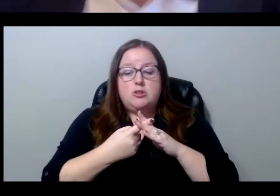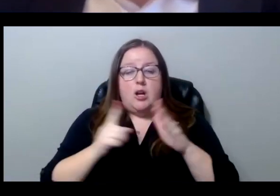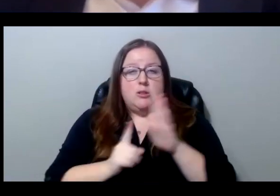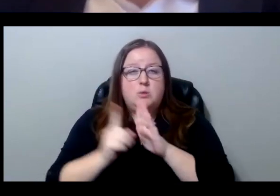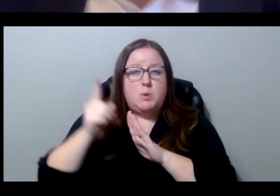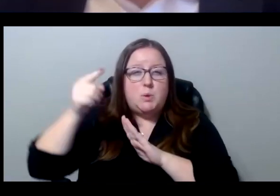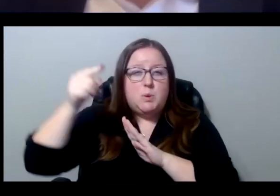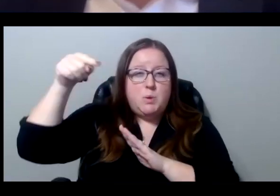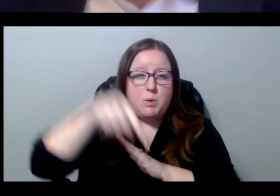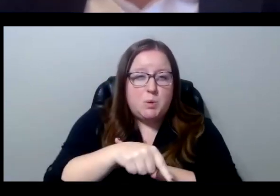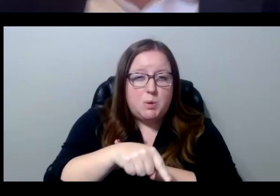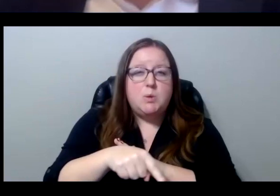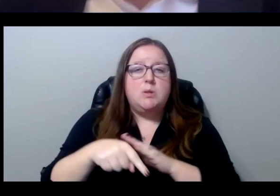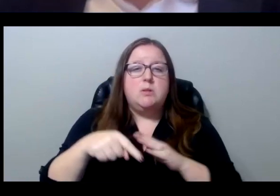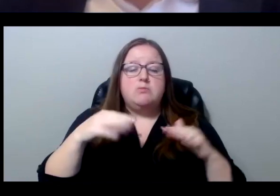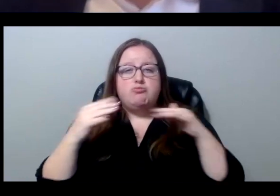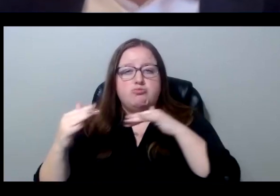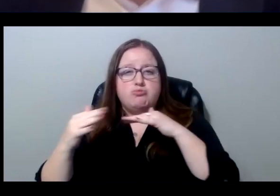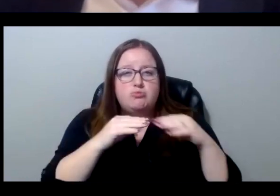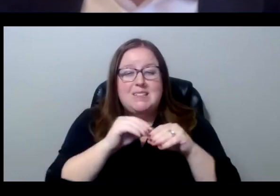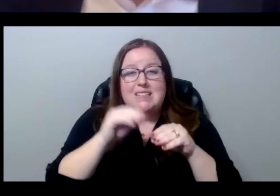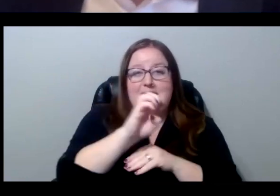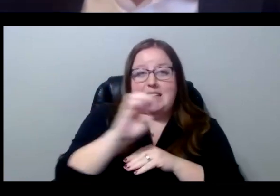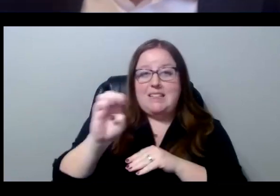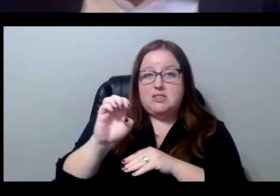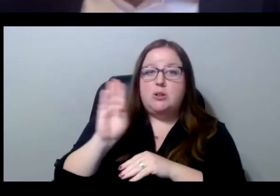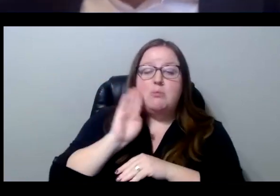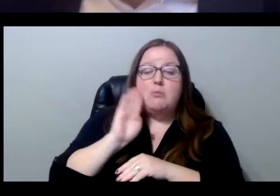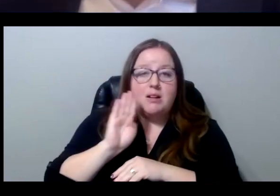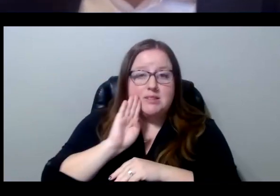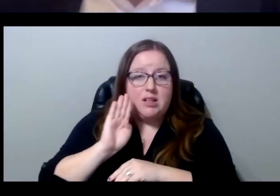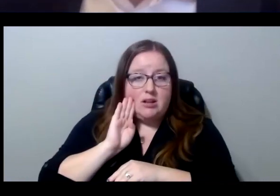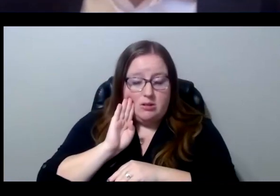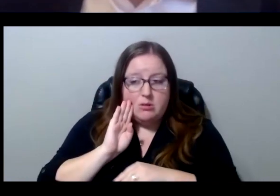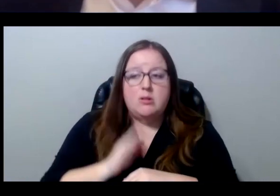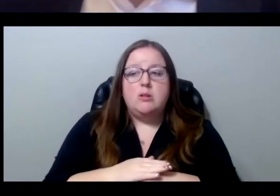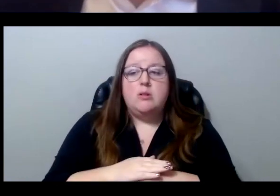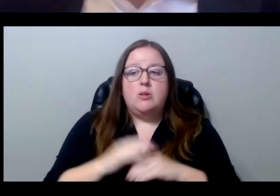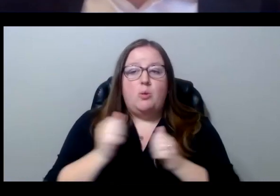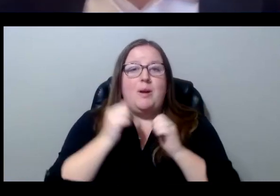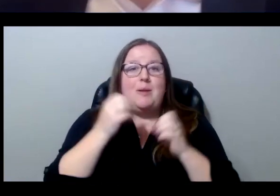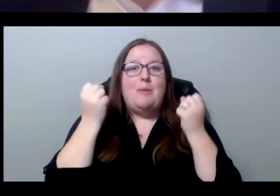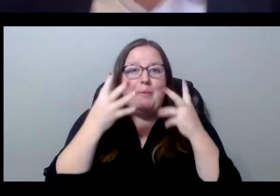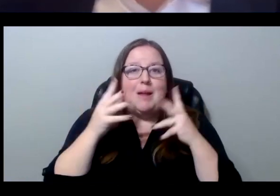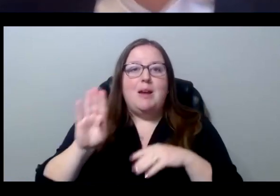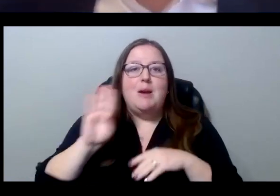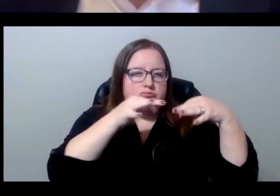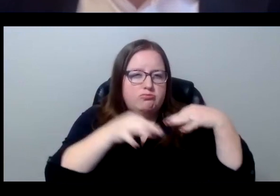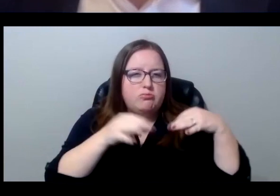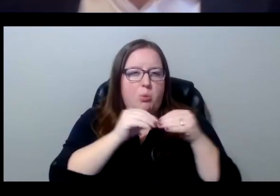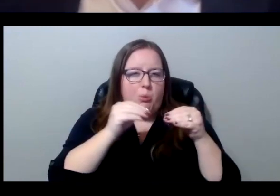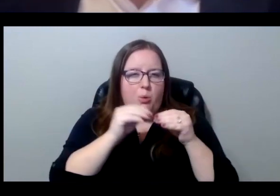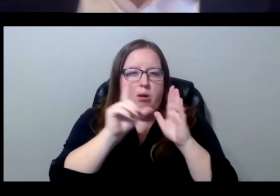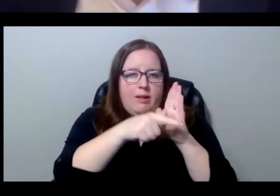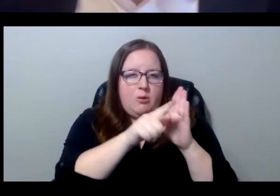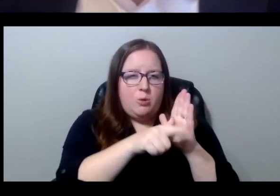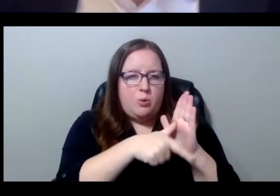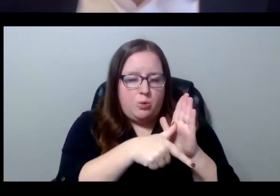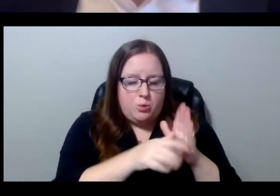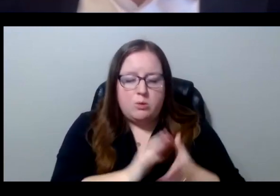Bosnian Serbs, and Ratko Mladic, general of the Bosnian Serb army, lead an